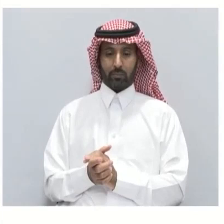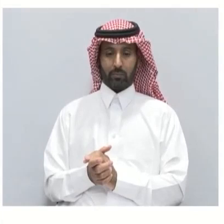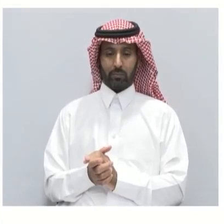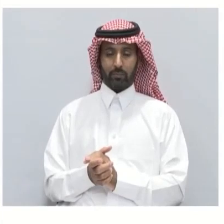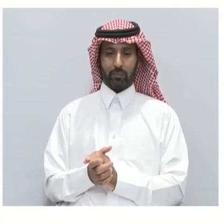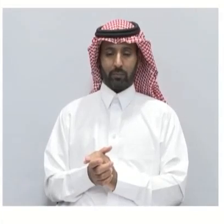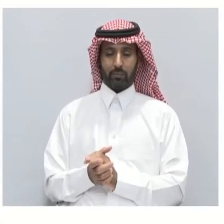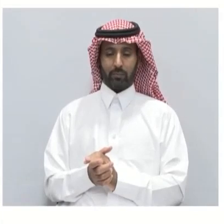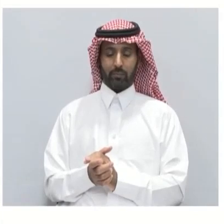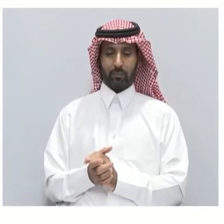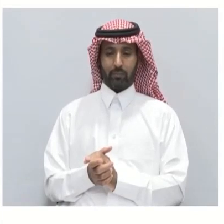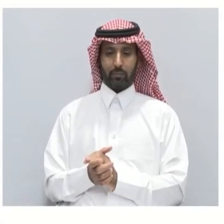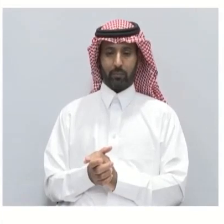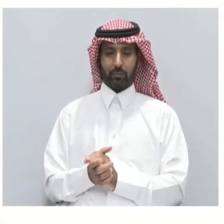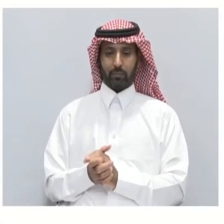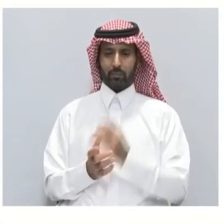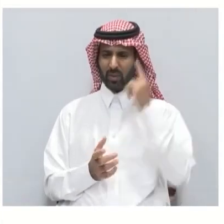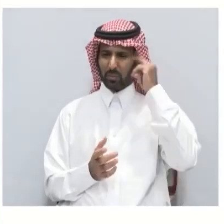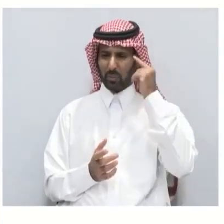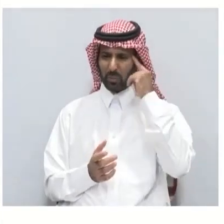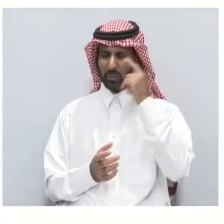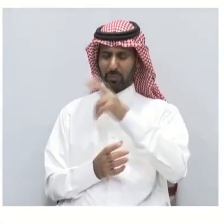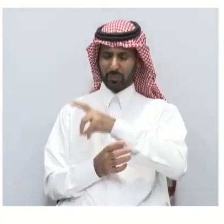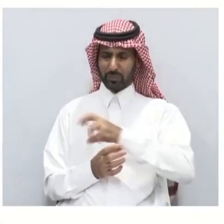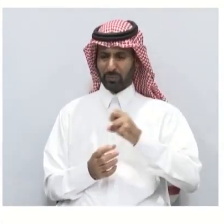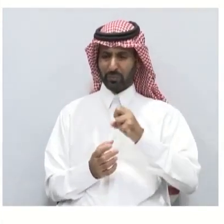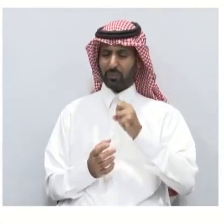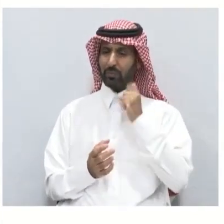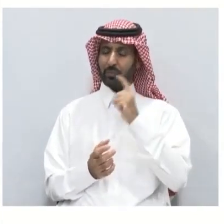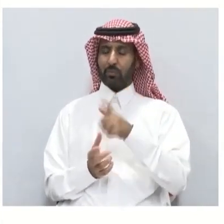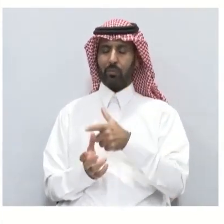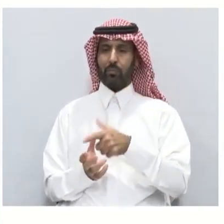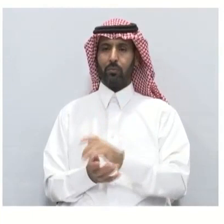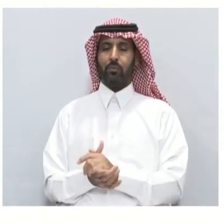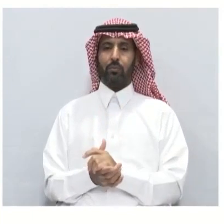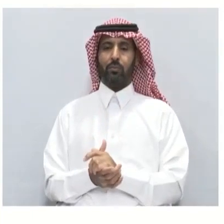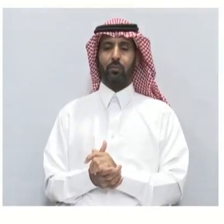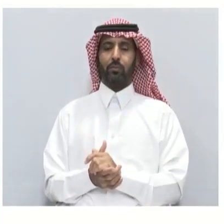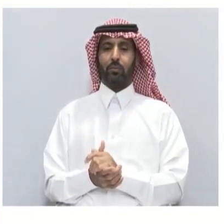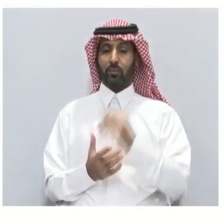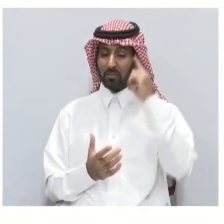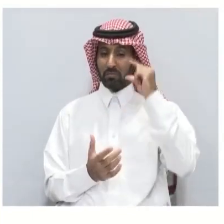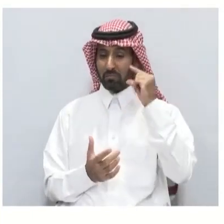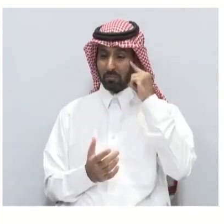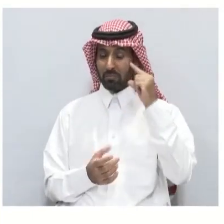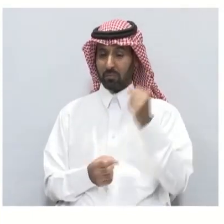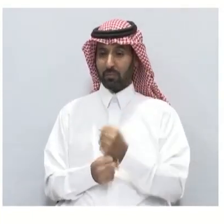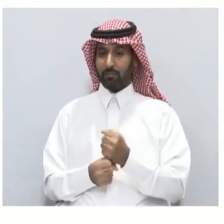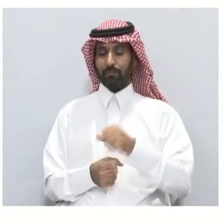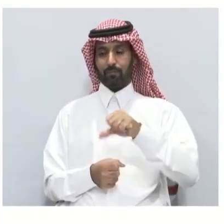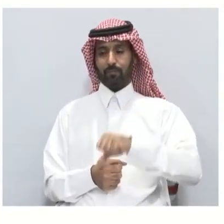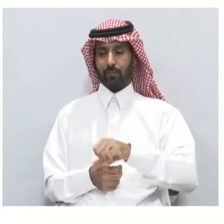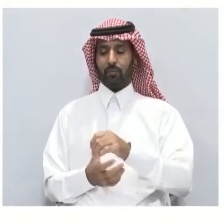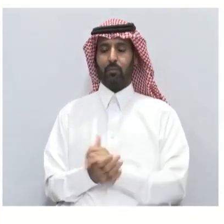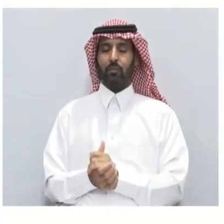the newspaper articles about foolish crimes. Of course, all these crimes were foolish. All these crimes were foolish.